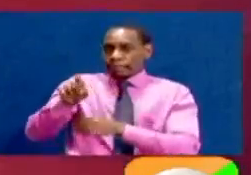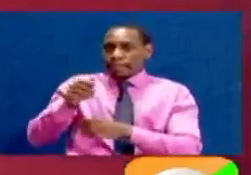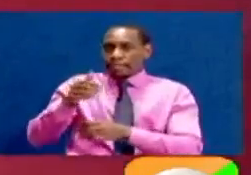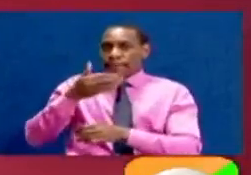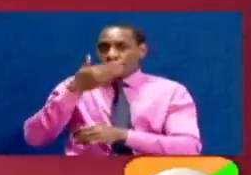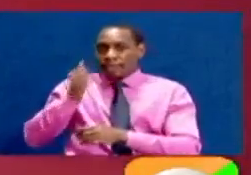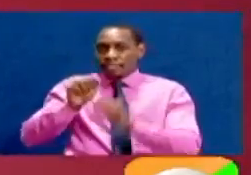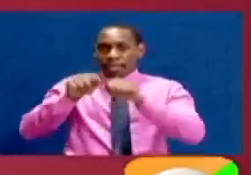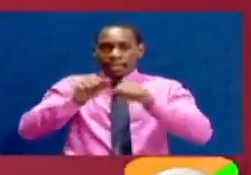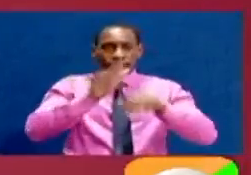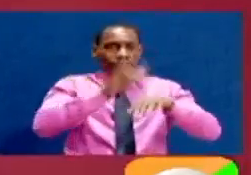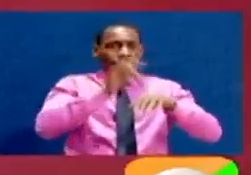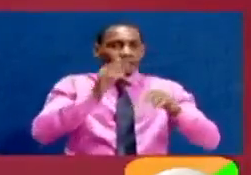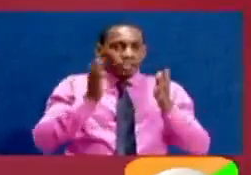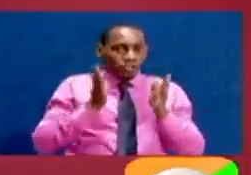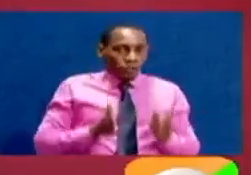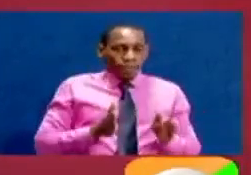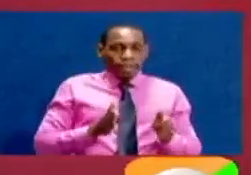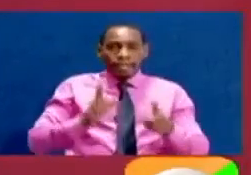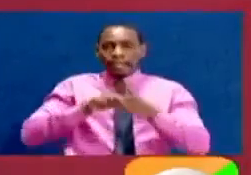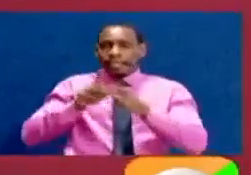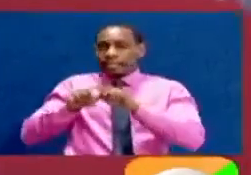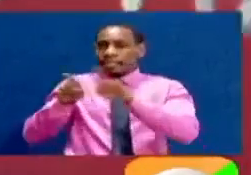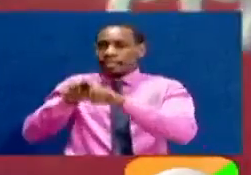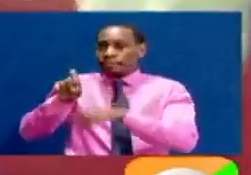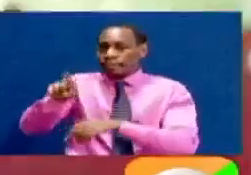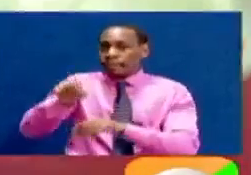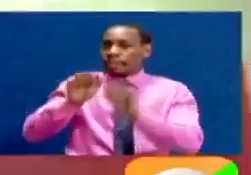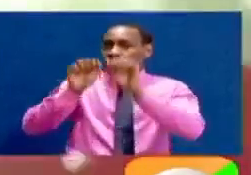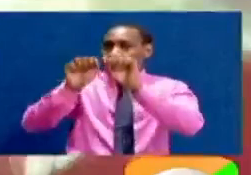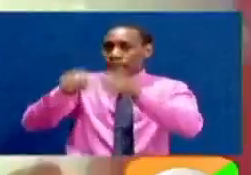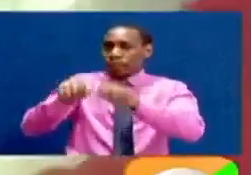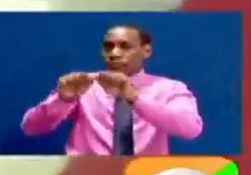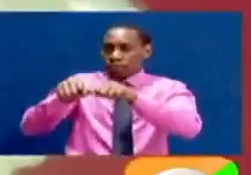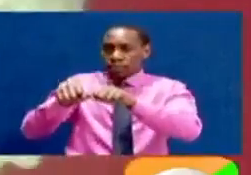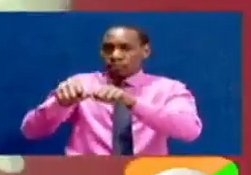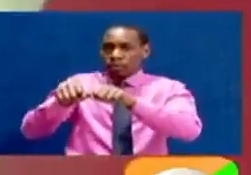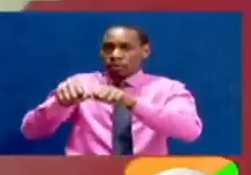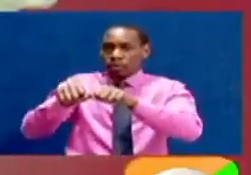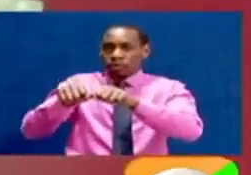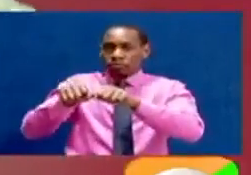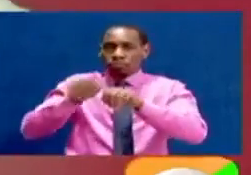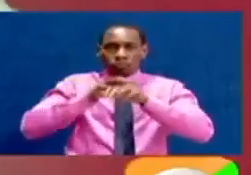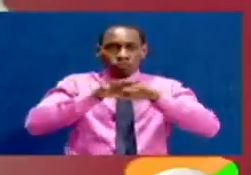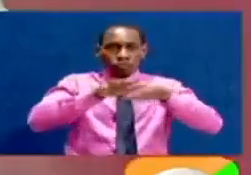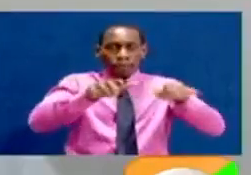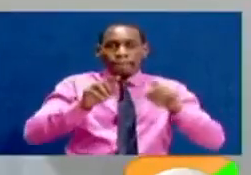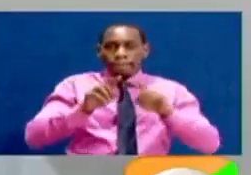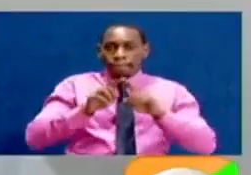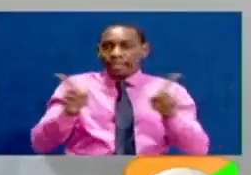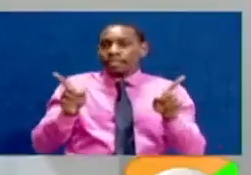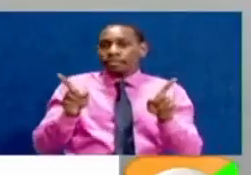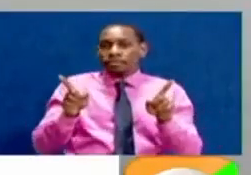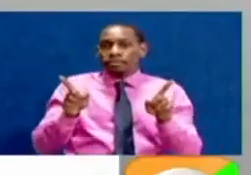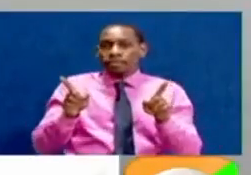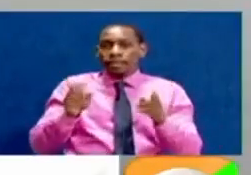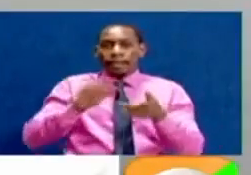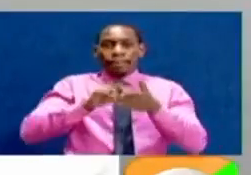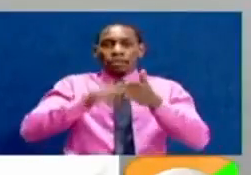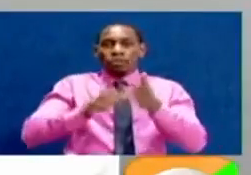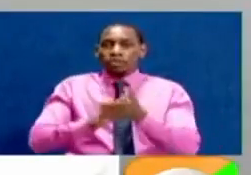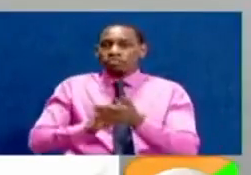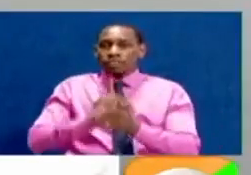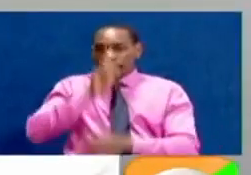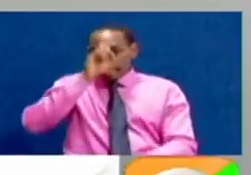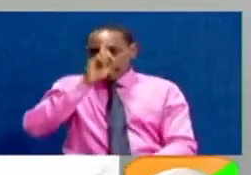at infecting human cells, then it is the one that is likely to become dominant in the population. But this may not necessarily translate into